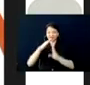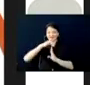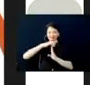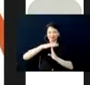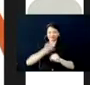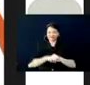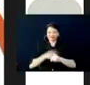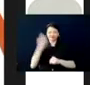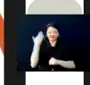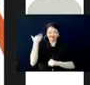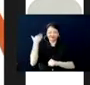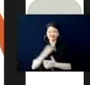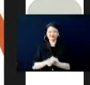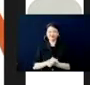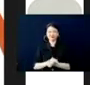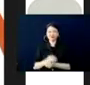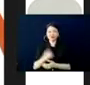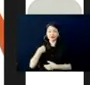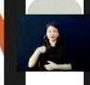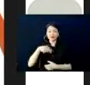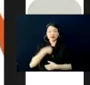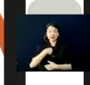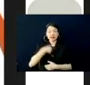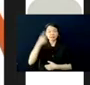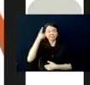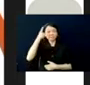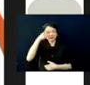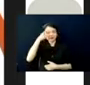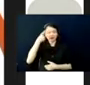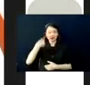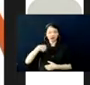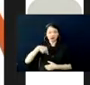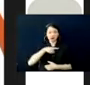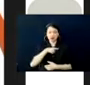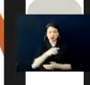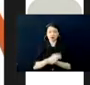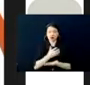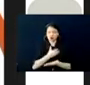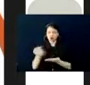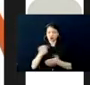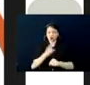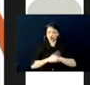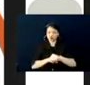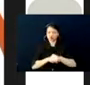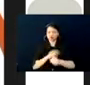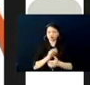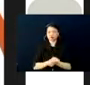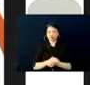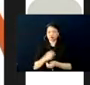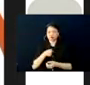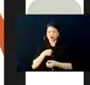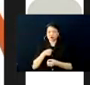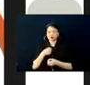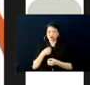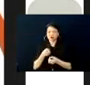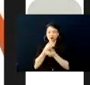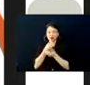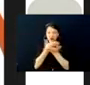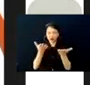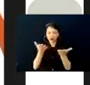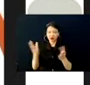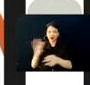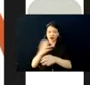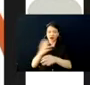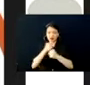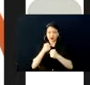I think we're running short of time, so I kind of want to close, and you know, we're going to share back some of the results of the discussions that we've had, over the